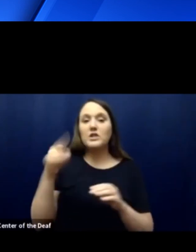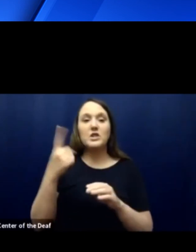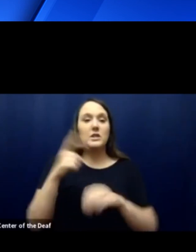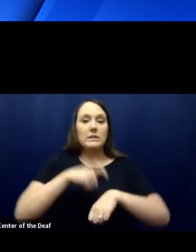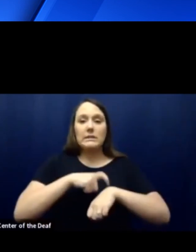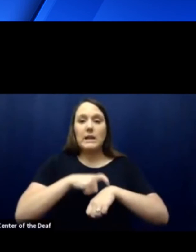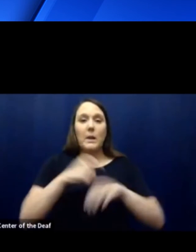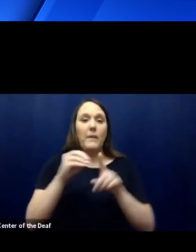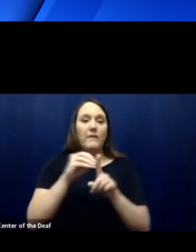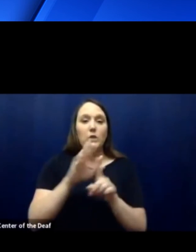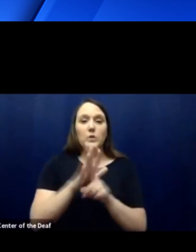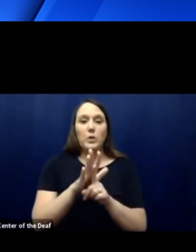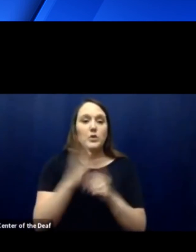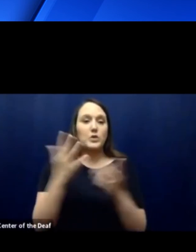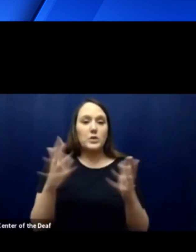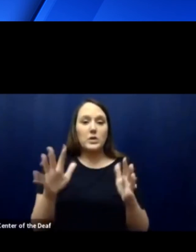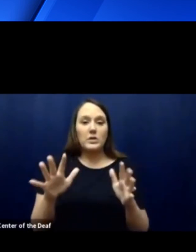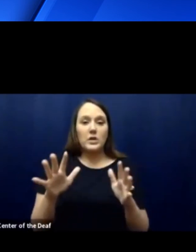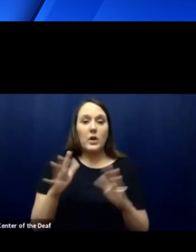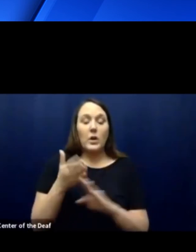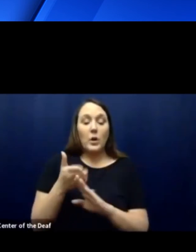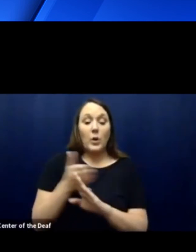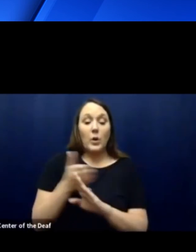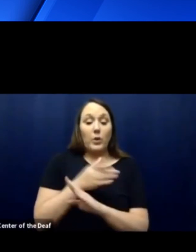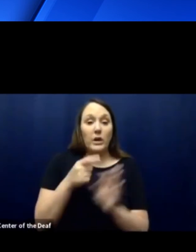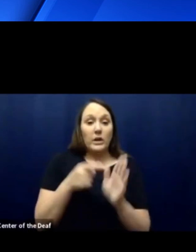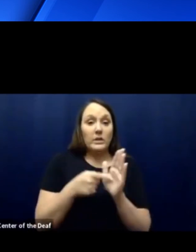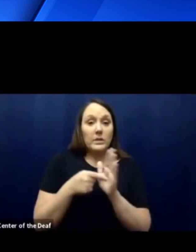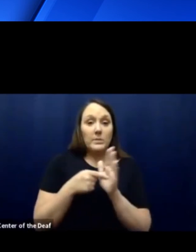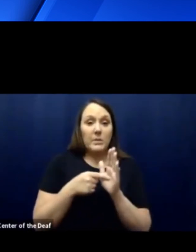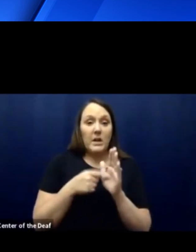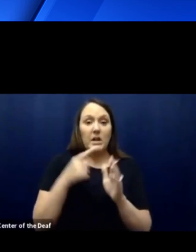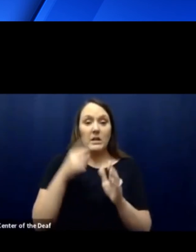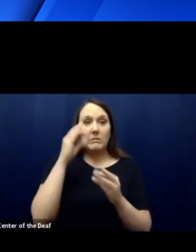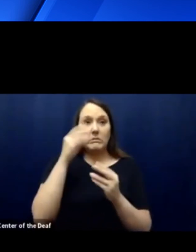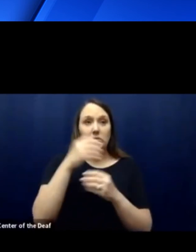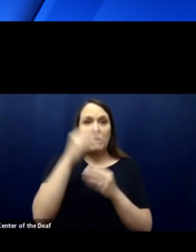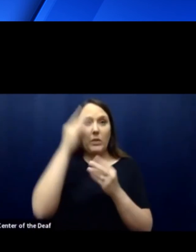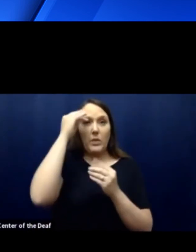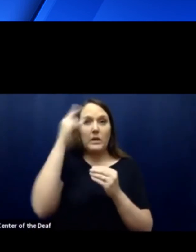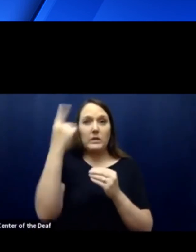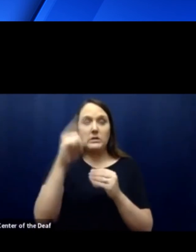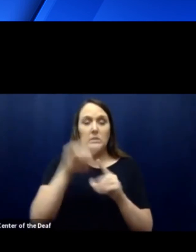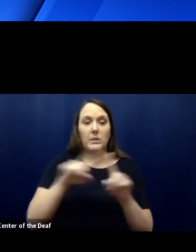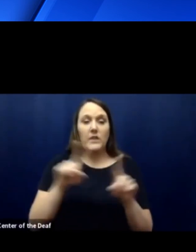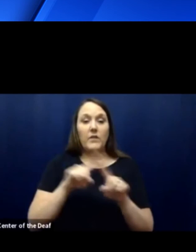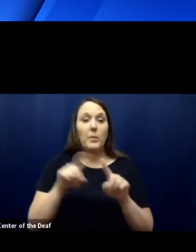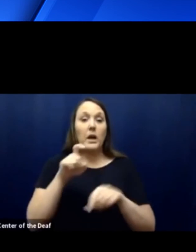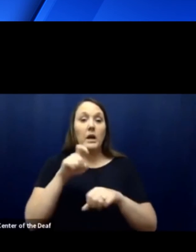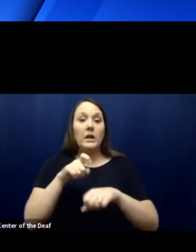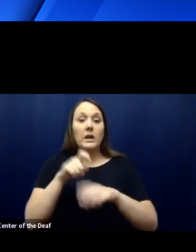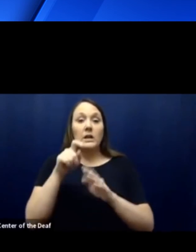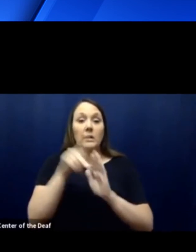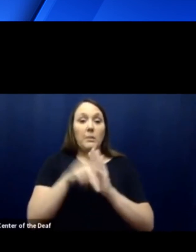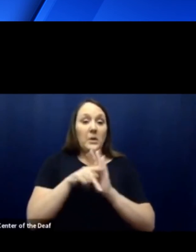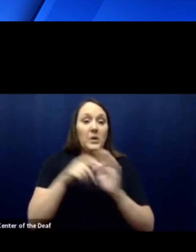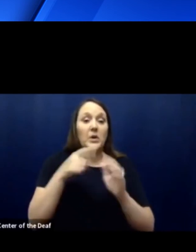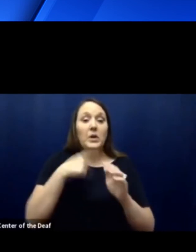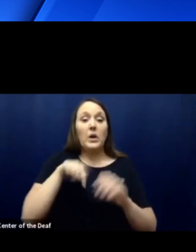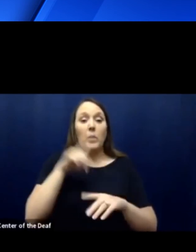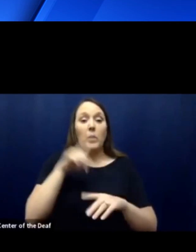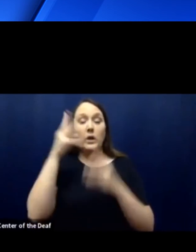pre-symptomatic spread, it kind of makes me think something different. But that's the period of exposure that we're worried about. 48 hours before you become ill